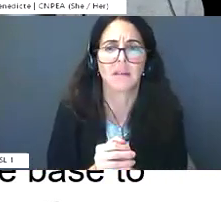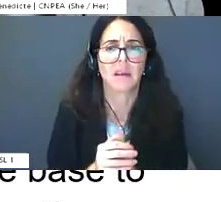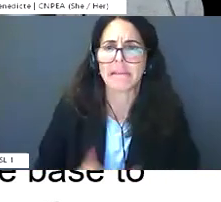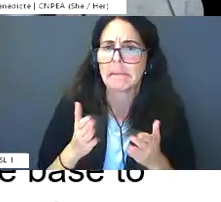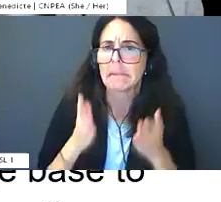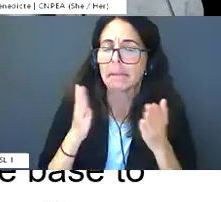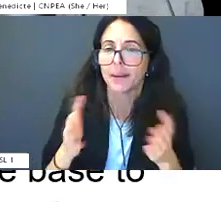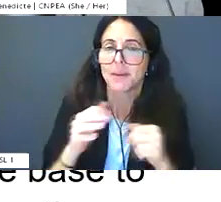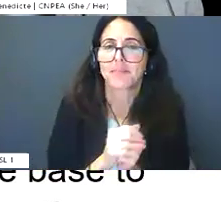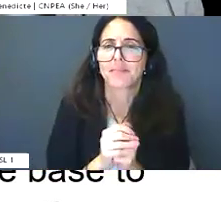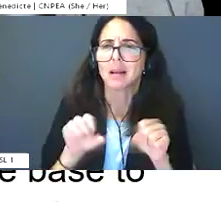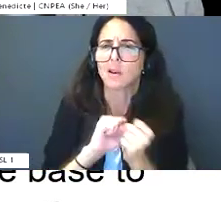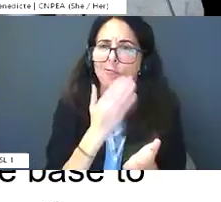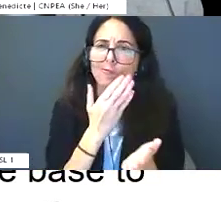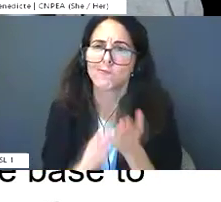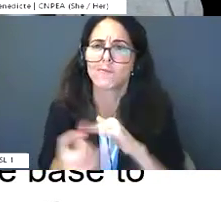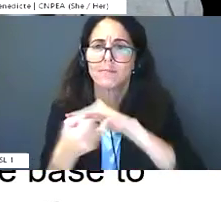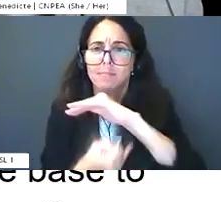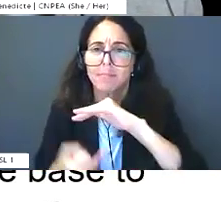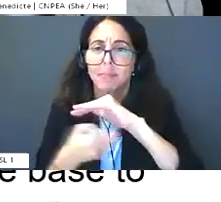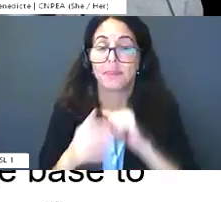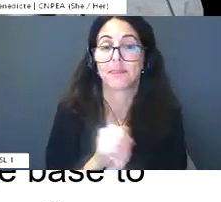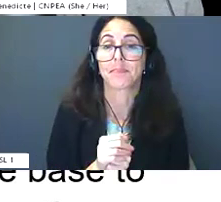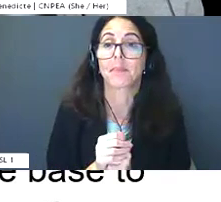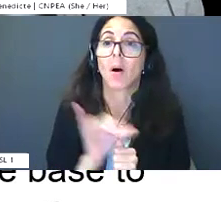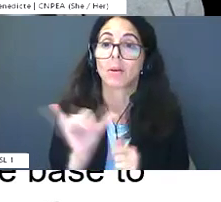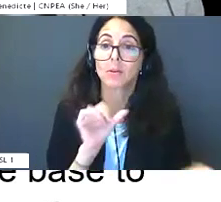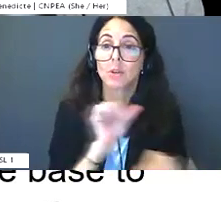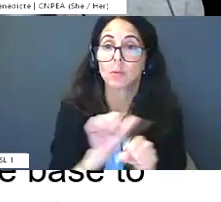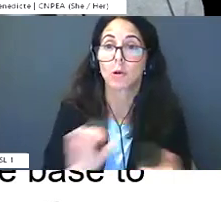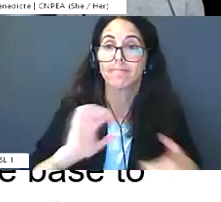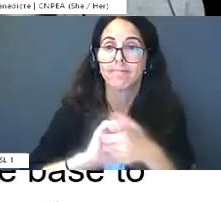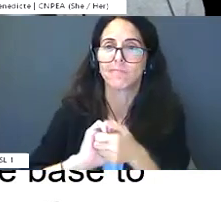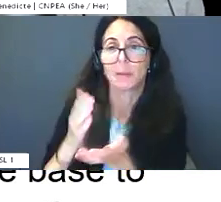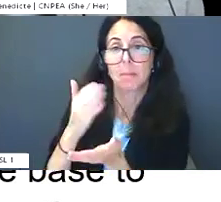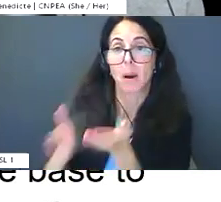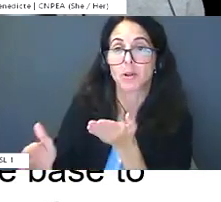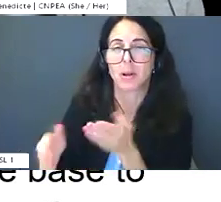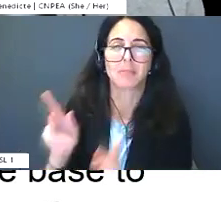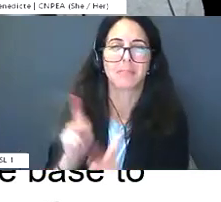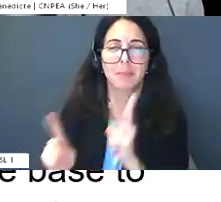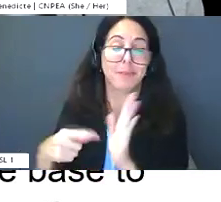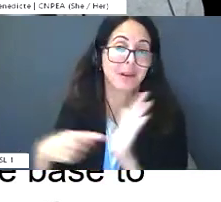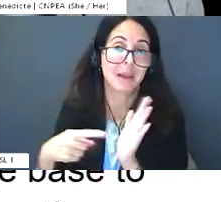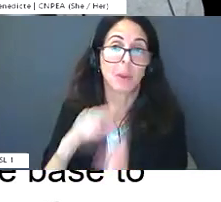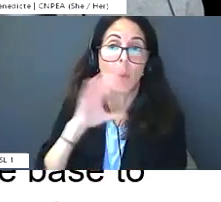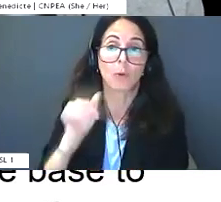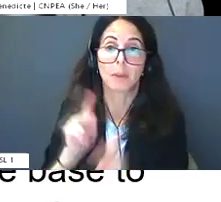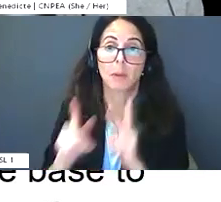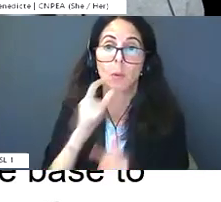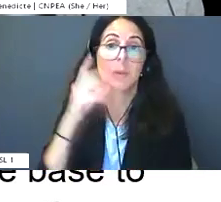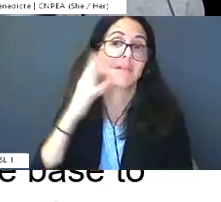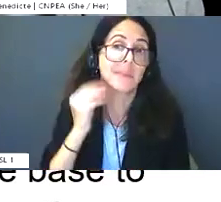social isolation and exclusion. She's also worked with marginalized populations, including older adults experiencing